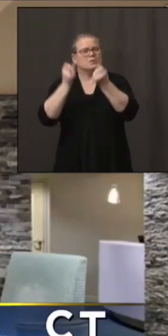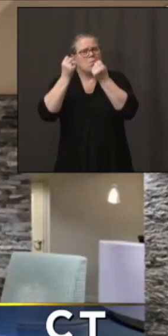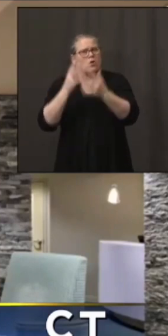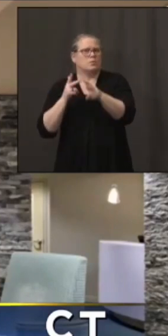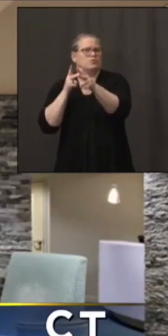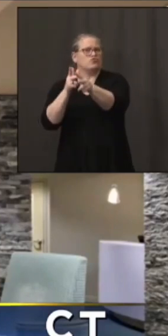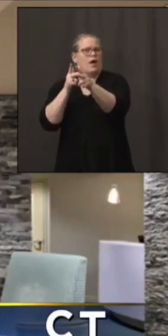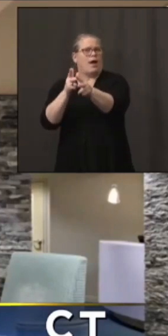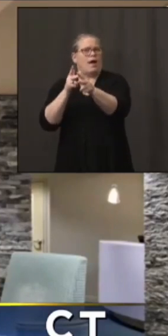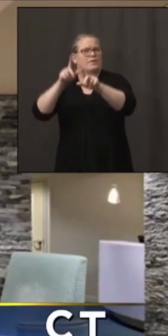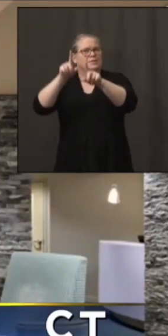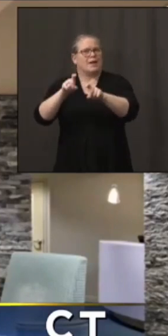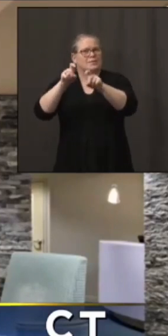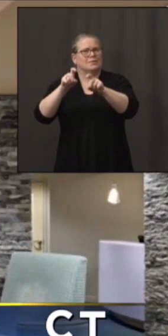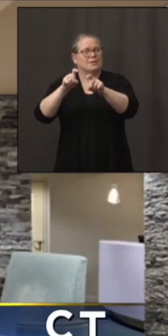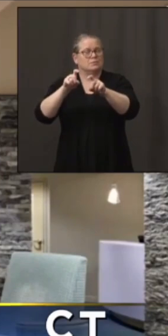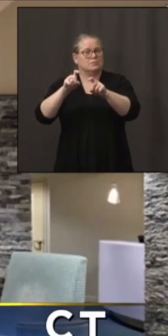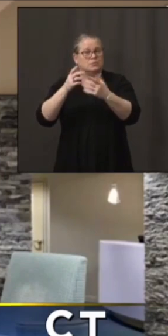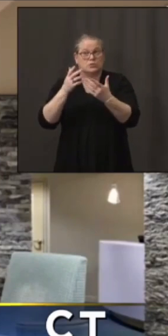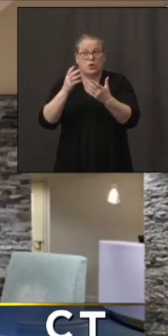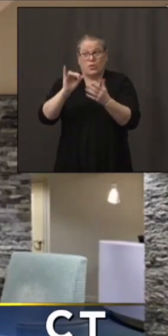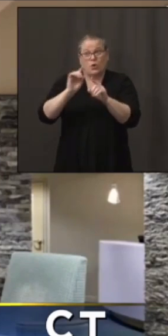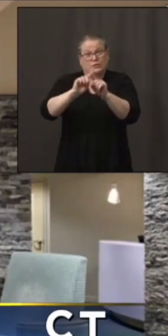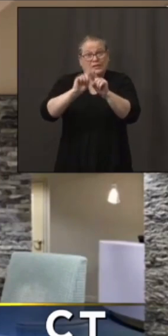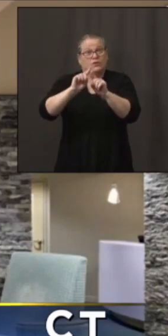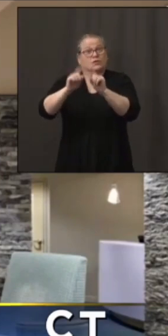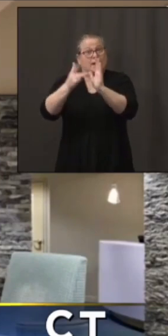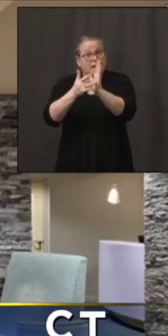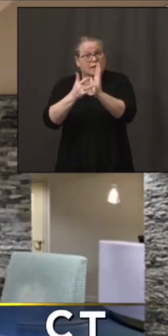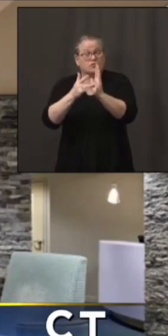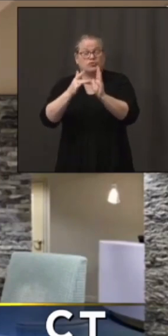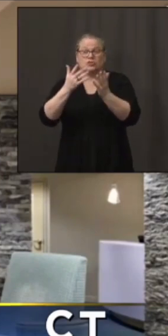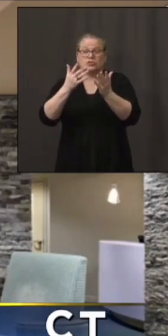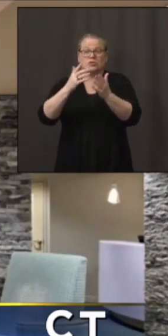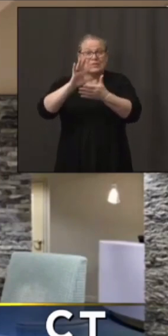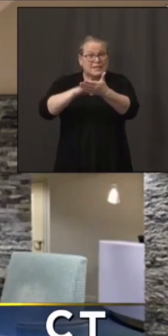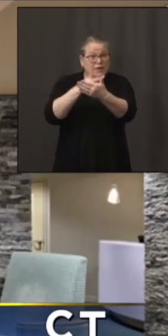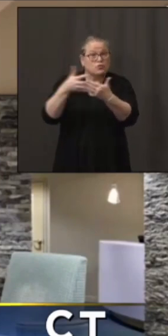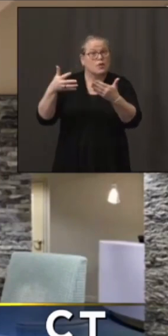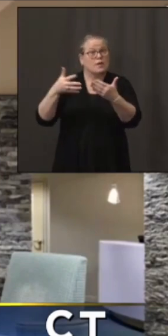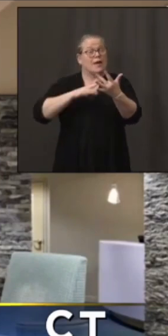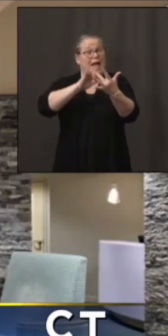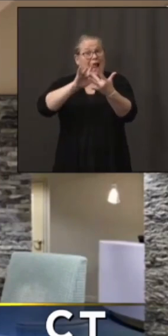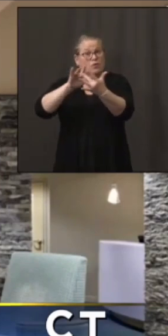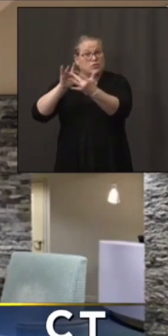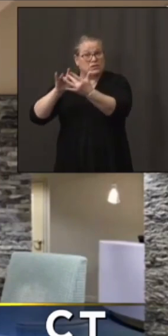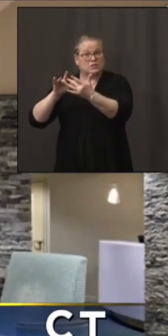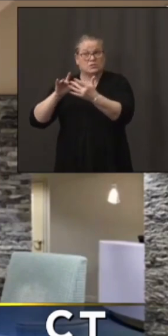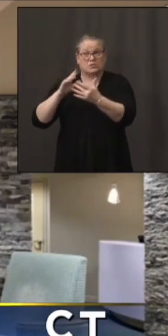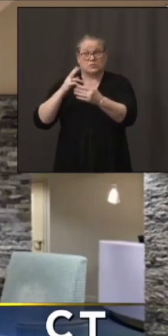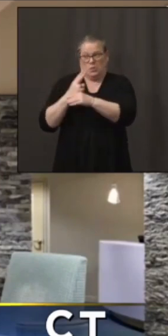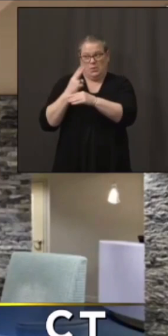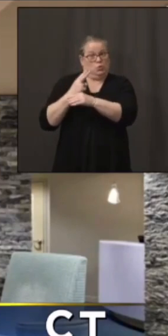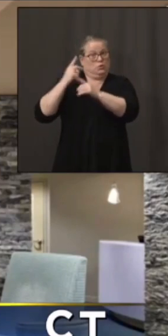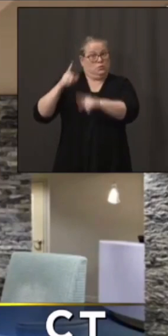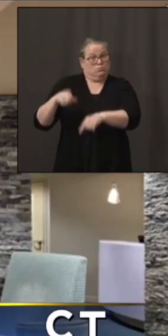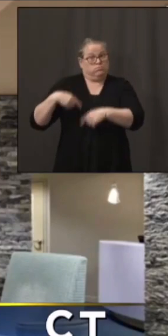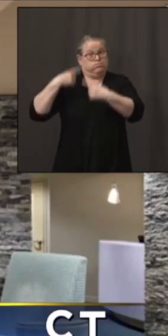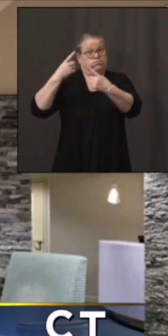that we're using, some of the scheduling and outreach capabilities